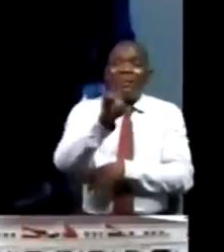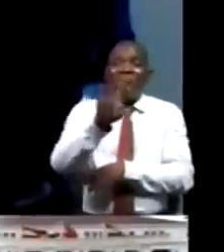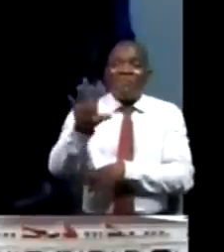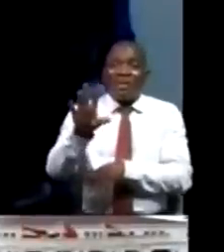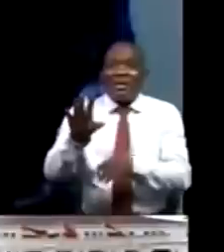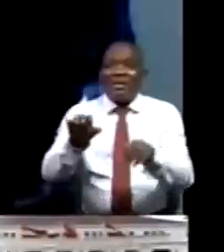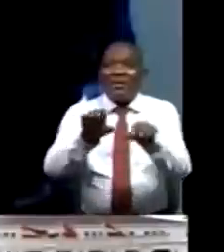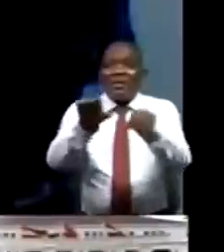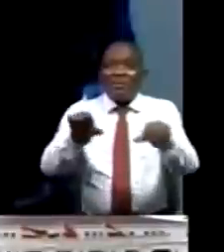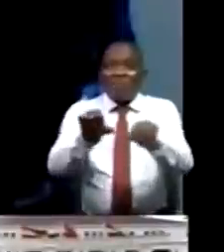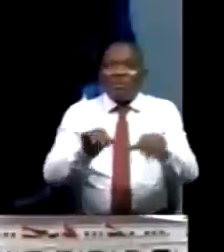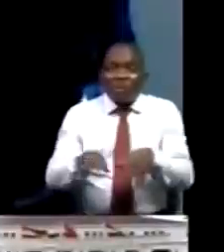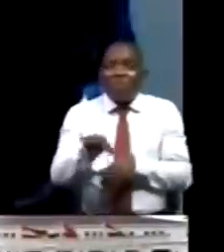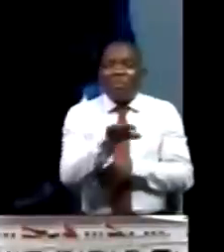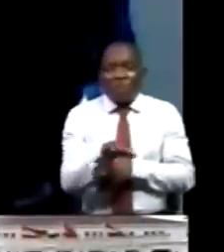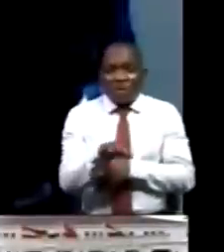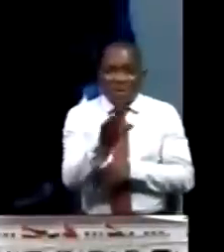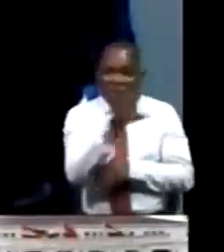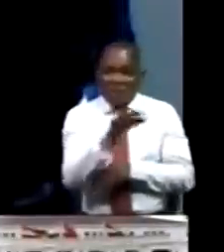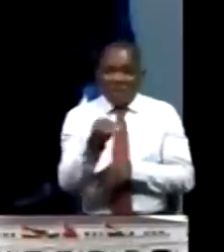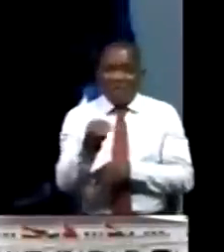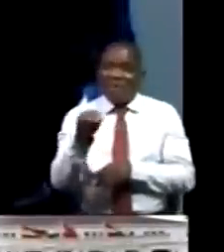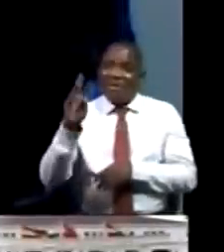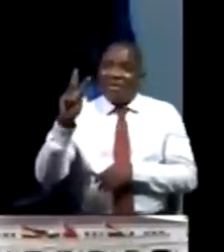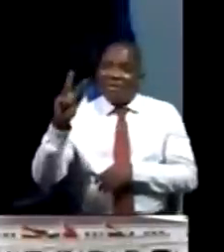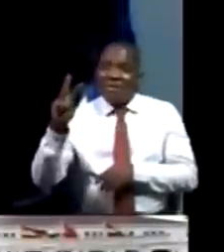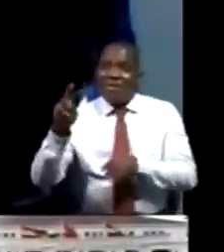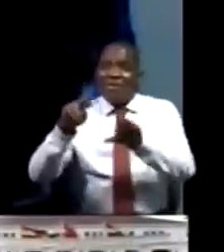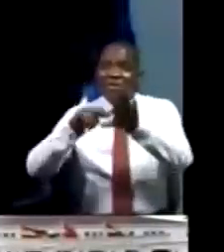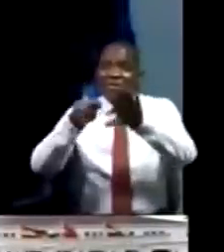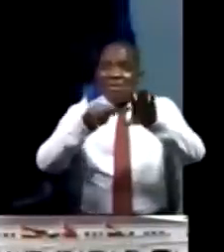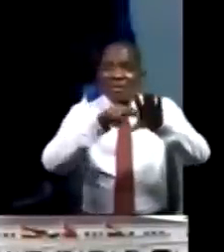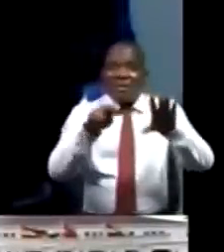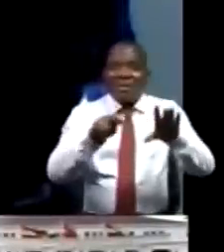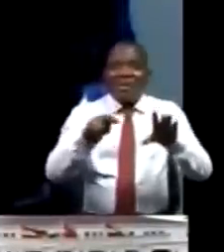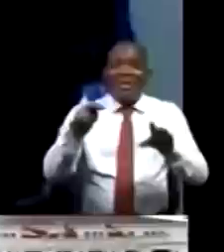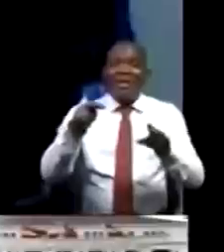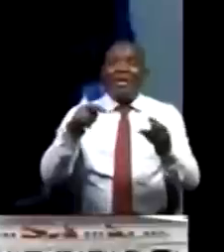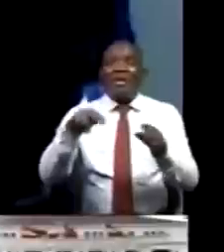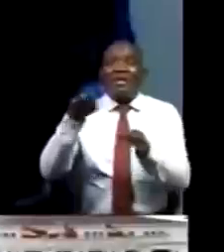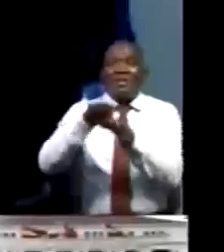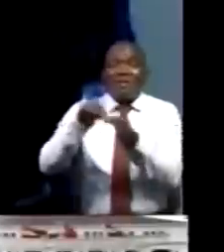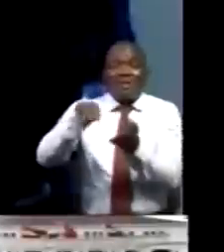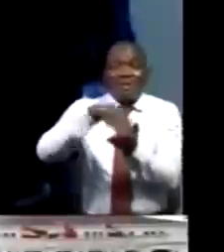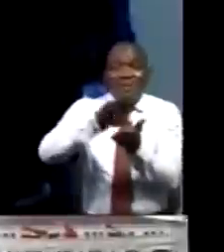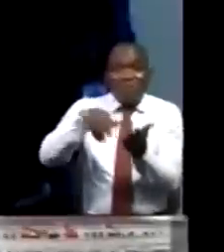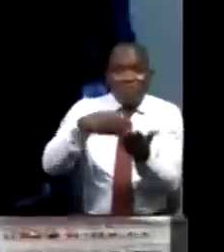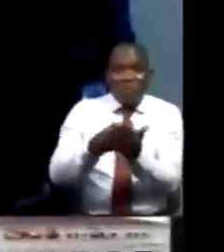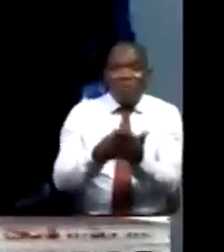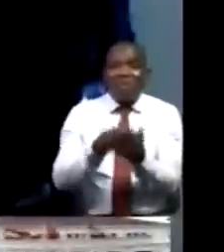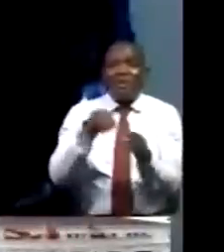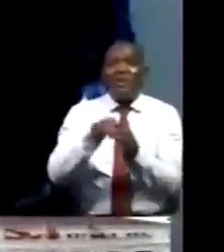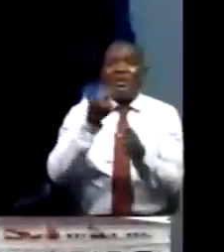275 constituencies and in the 16 regional coalition centers of the